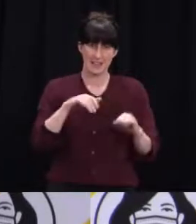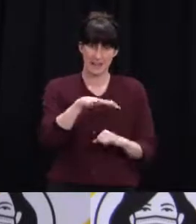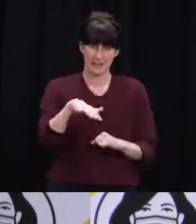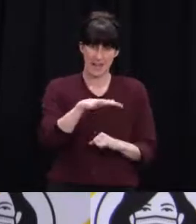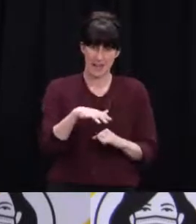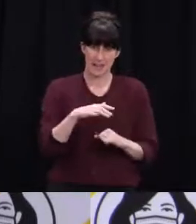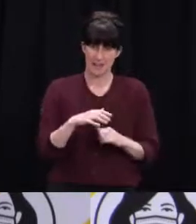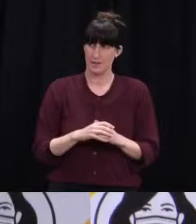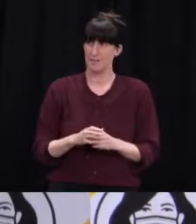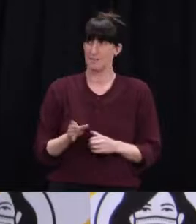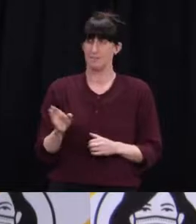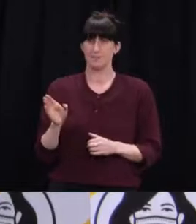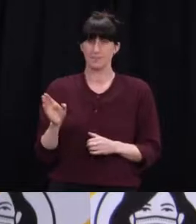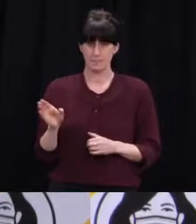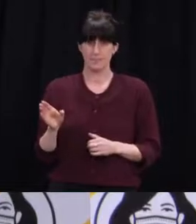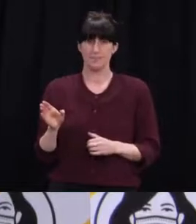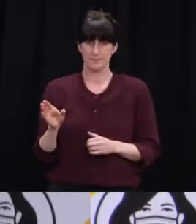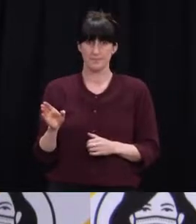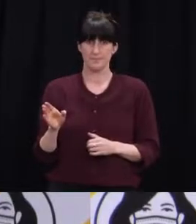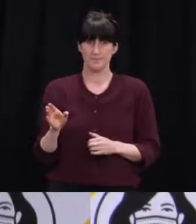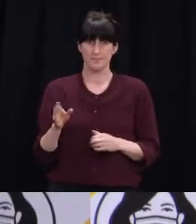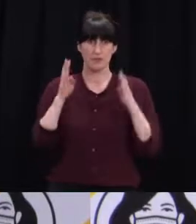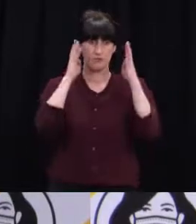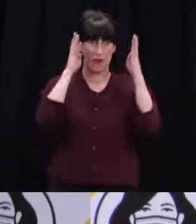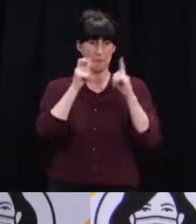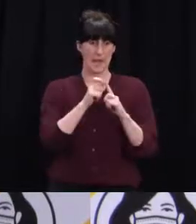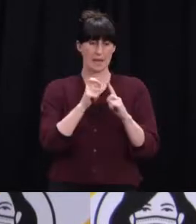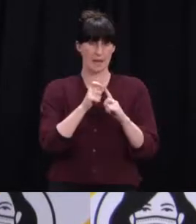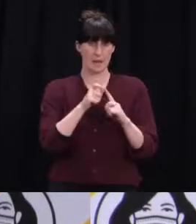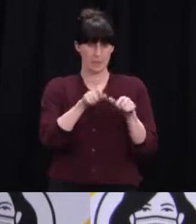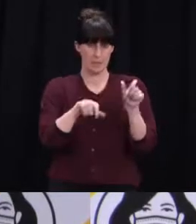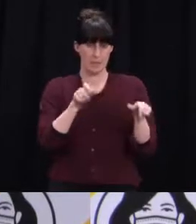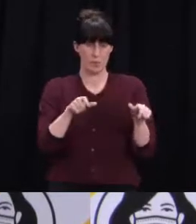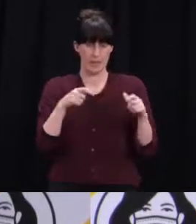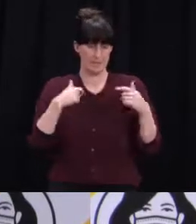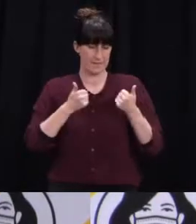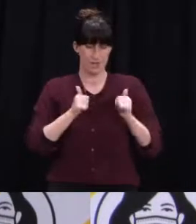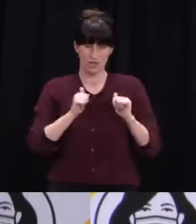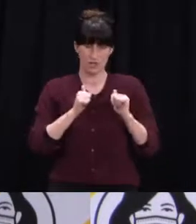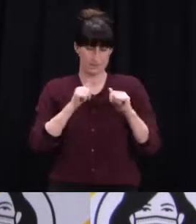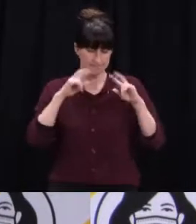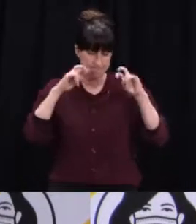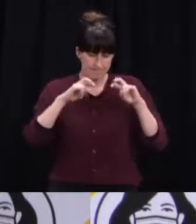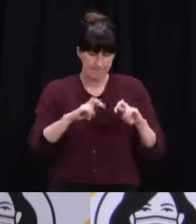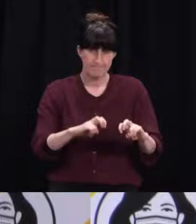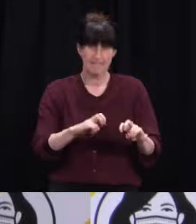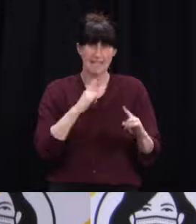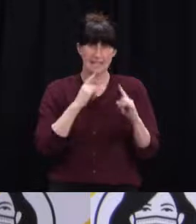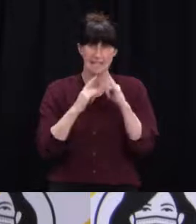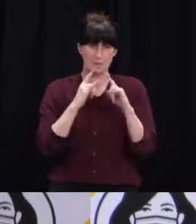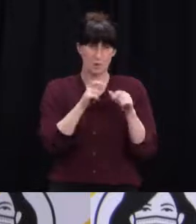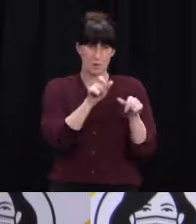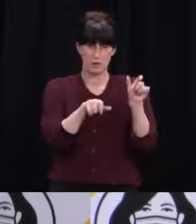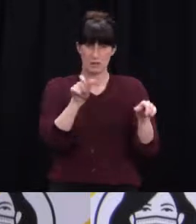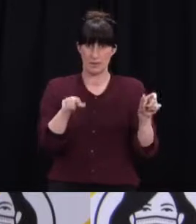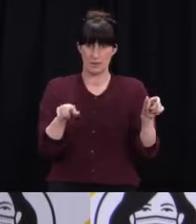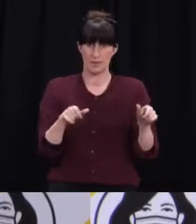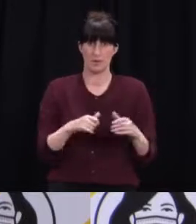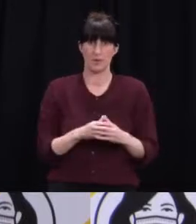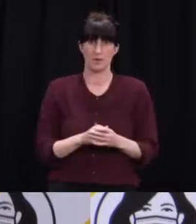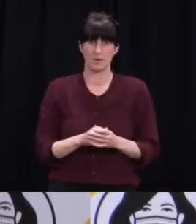you identified those people? So they've done a fairly thorough review of anybody who may have